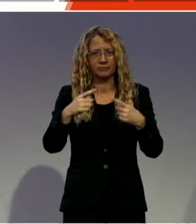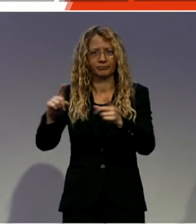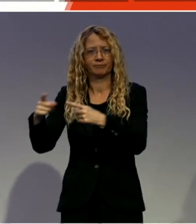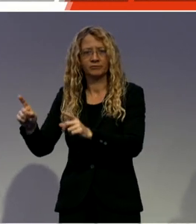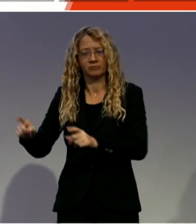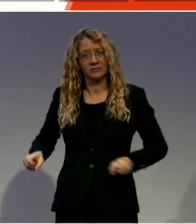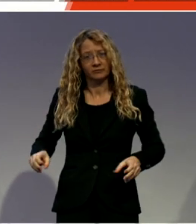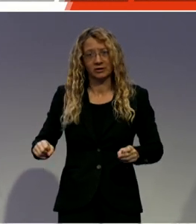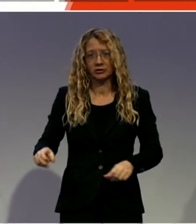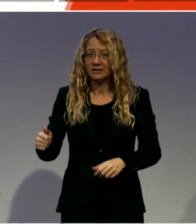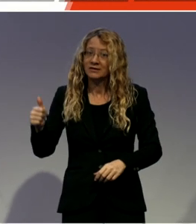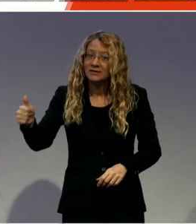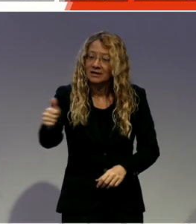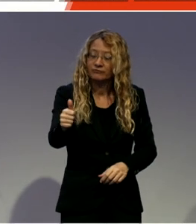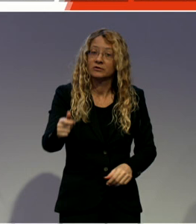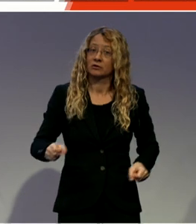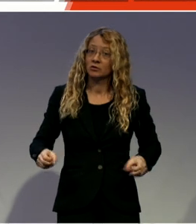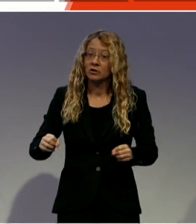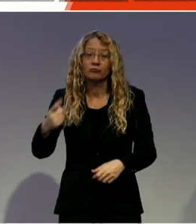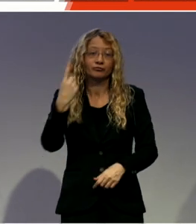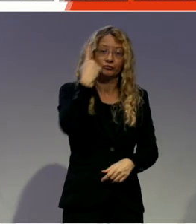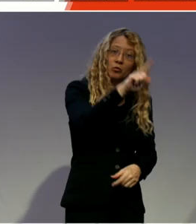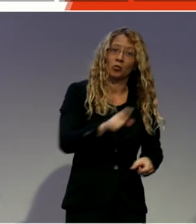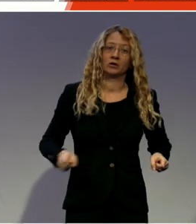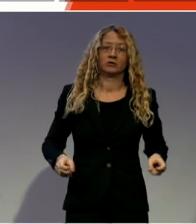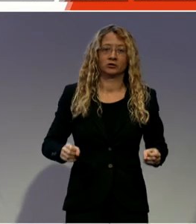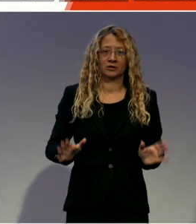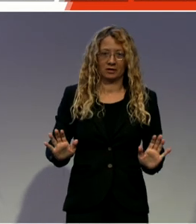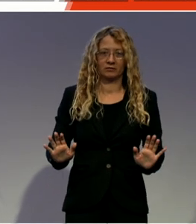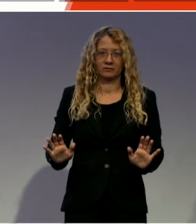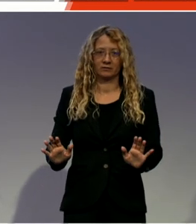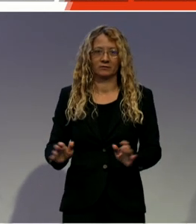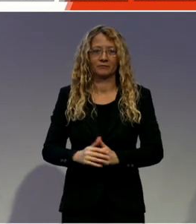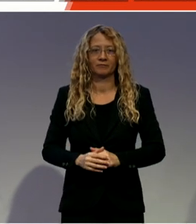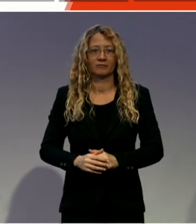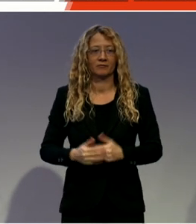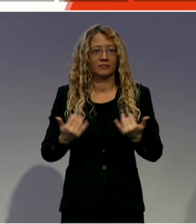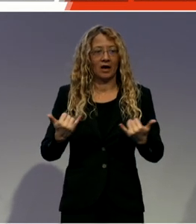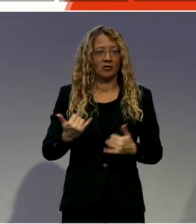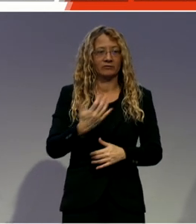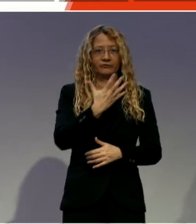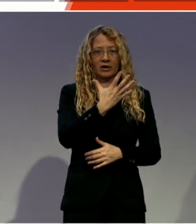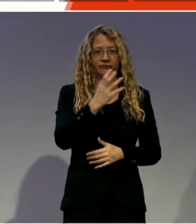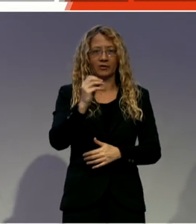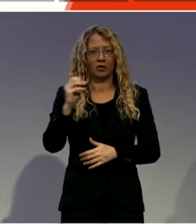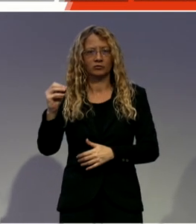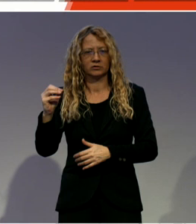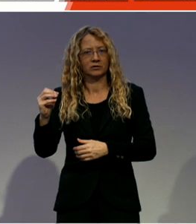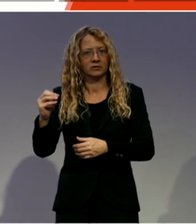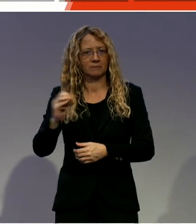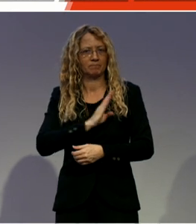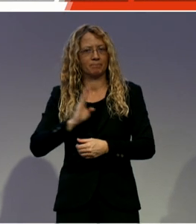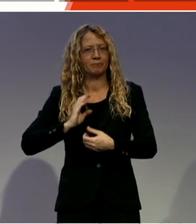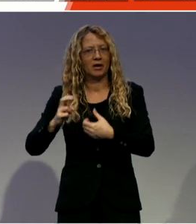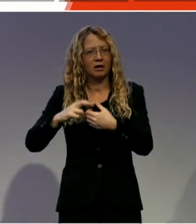So, and now 500 of our members are participating in our sports and arts program, and we have served 500